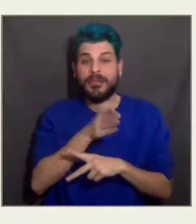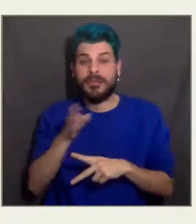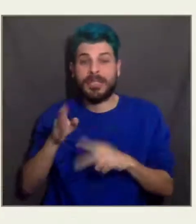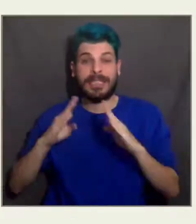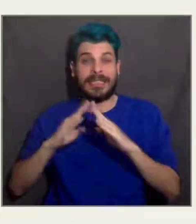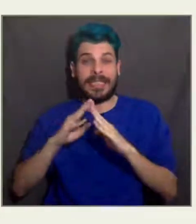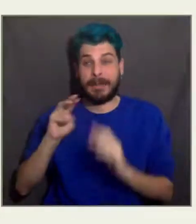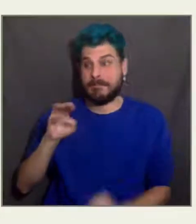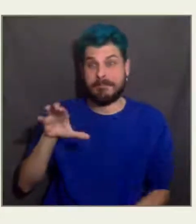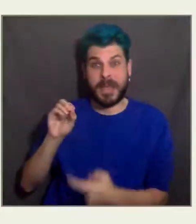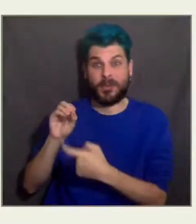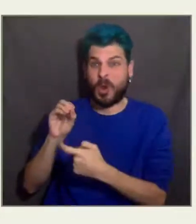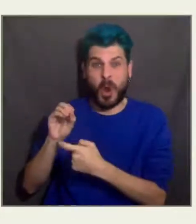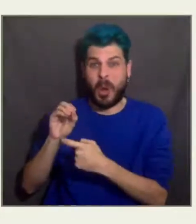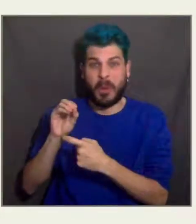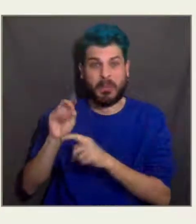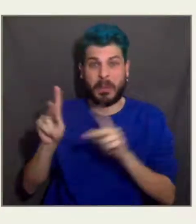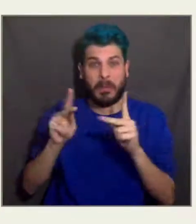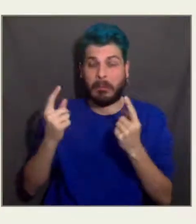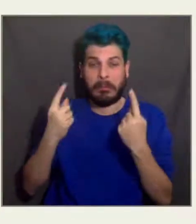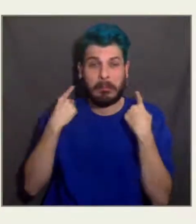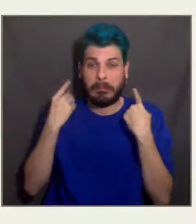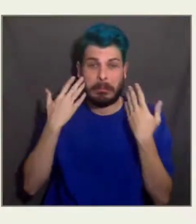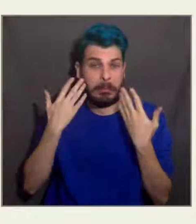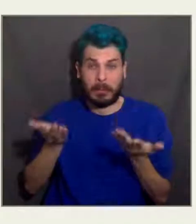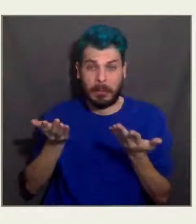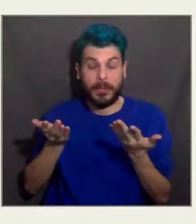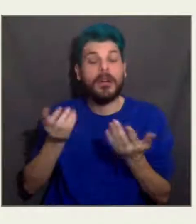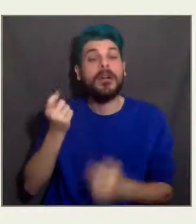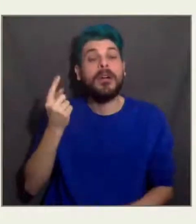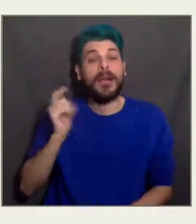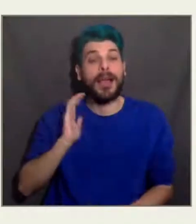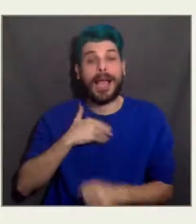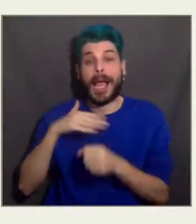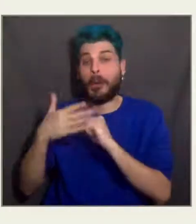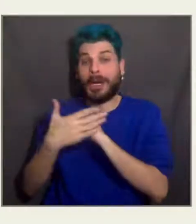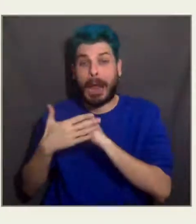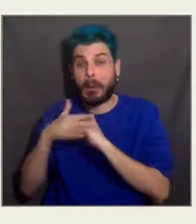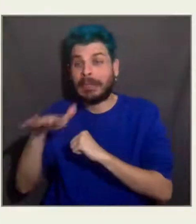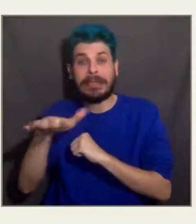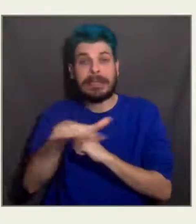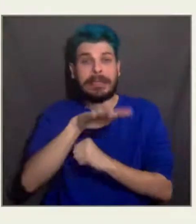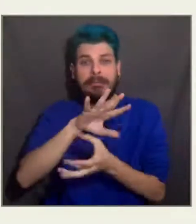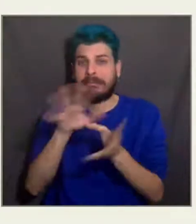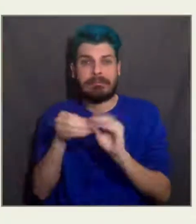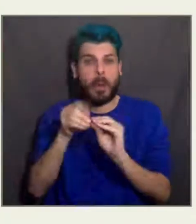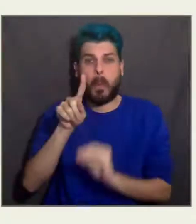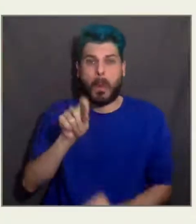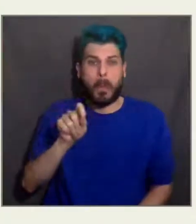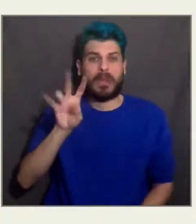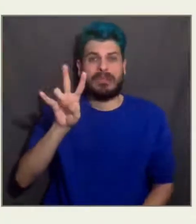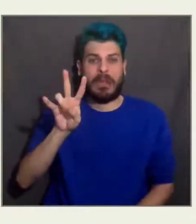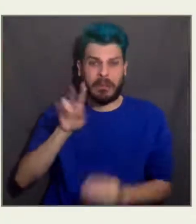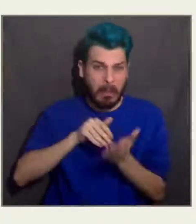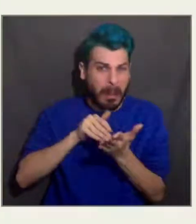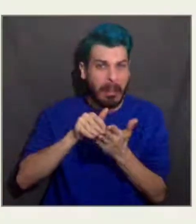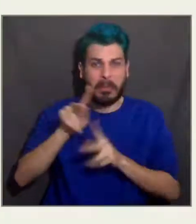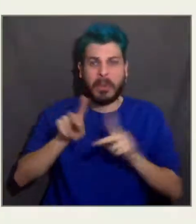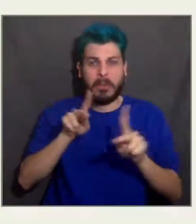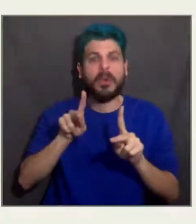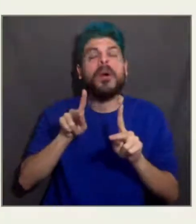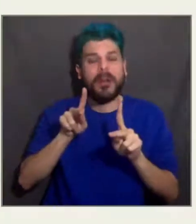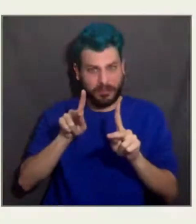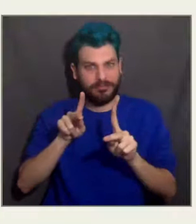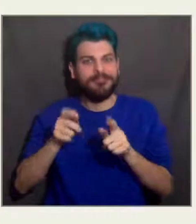serves more than 1.7 million people in Clackamas, Multnomah, and Washington counties. It is led by a 7-member council.